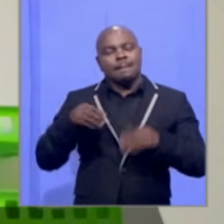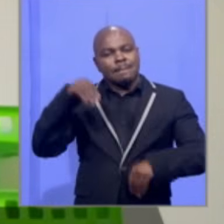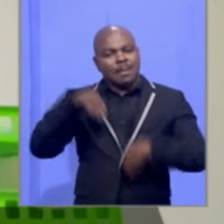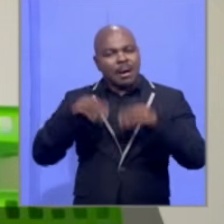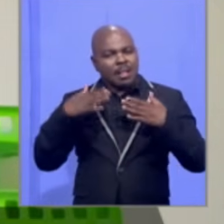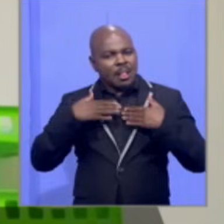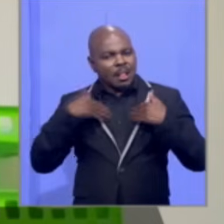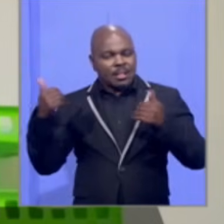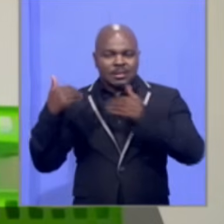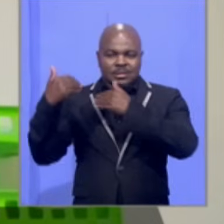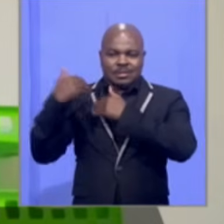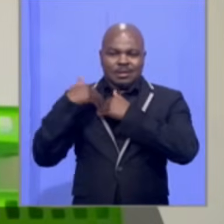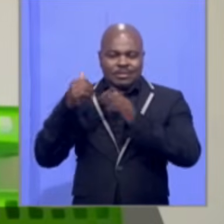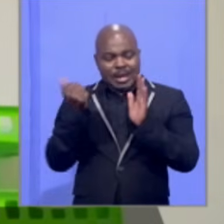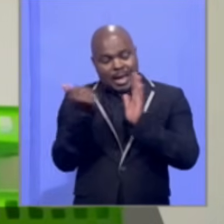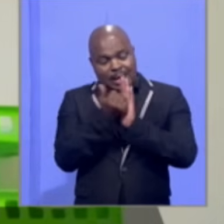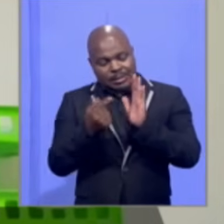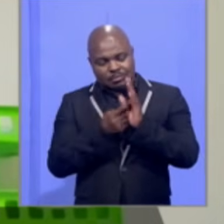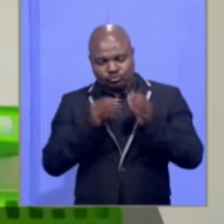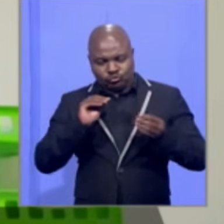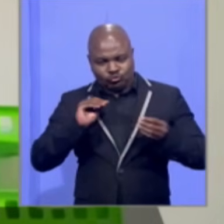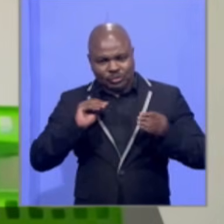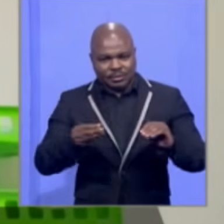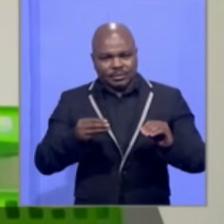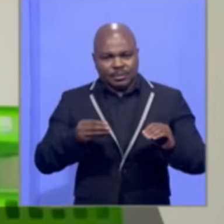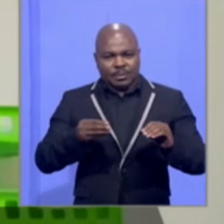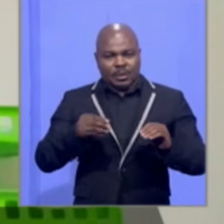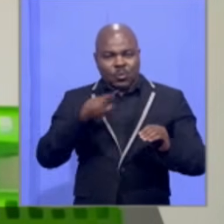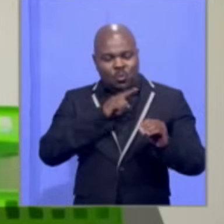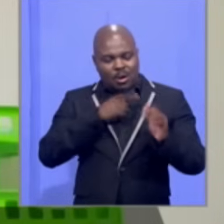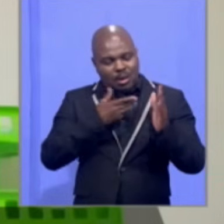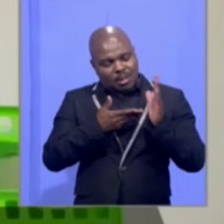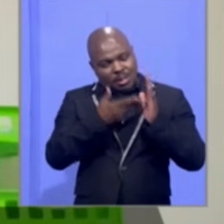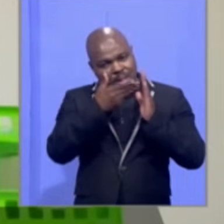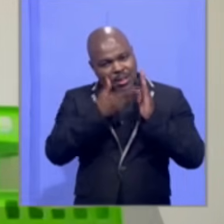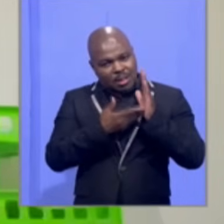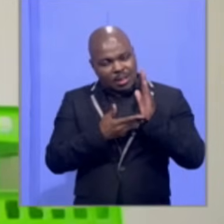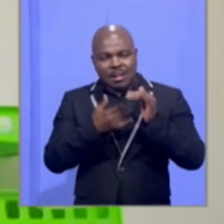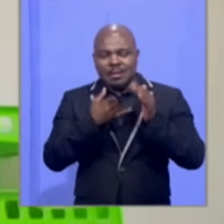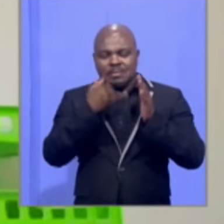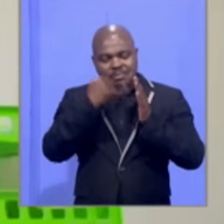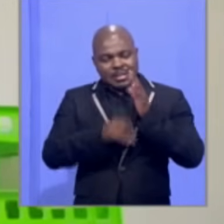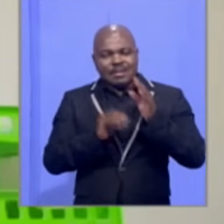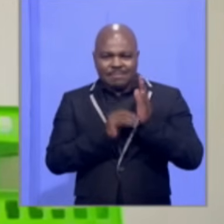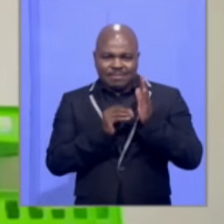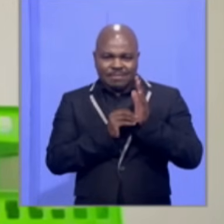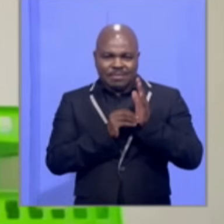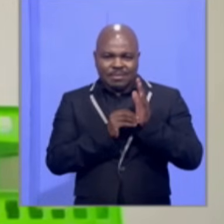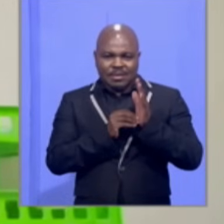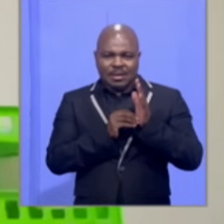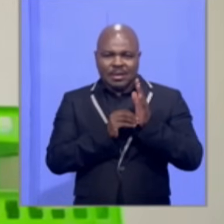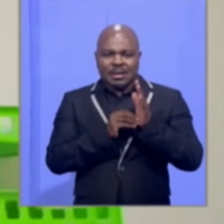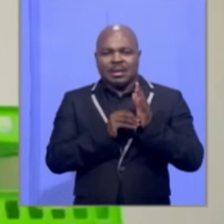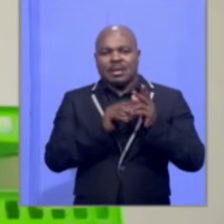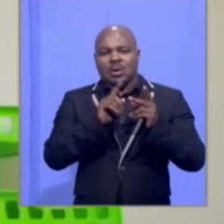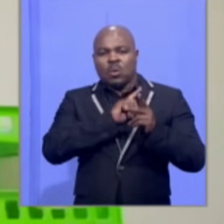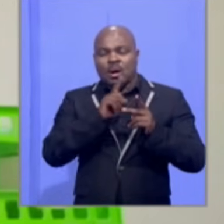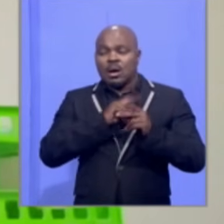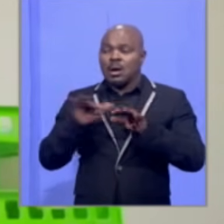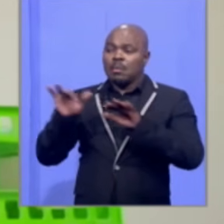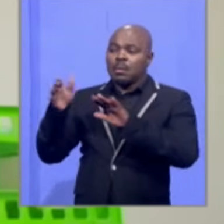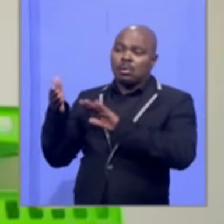Safety Act to address the shortcomings we are experiencing regarding